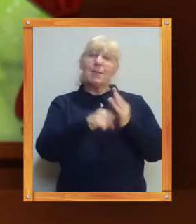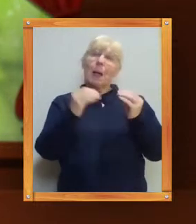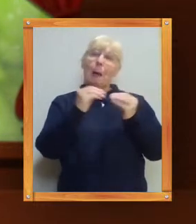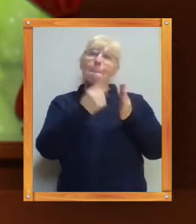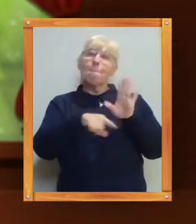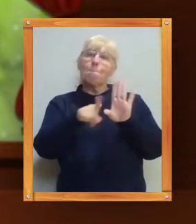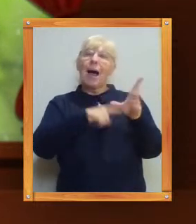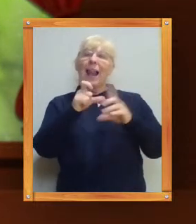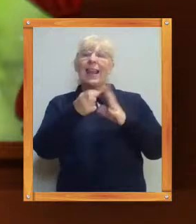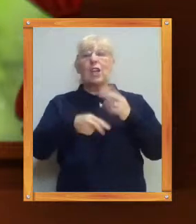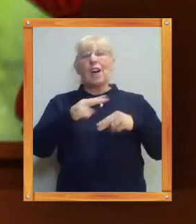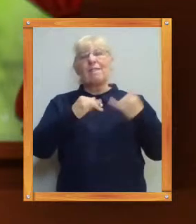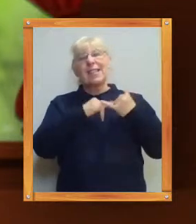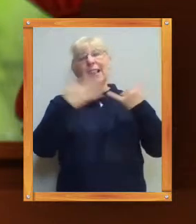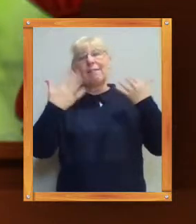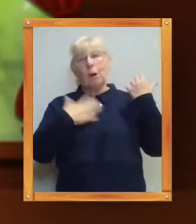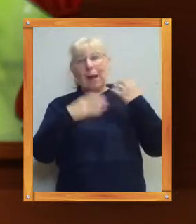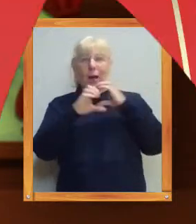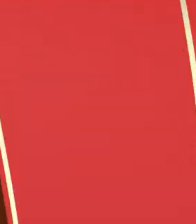Band. Enjoy this.